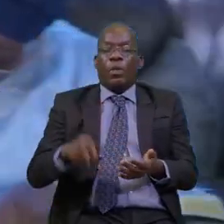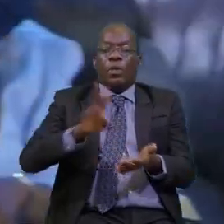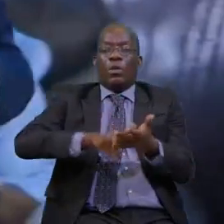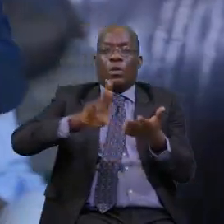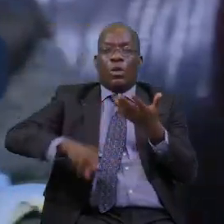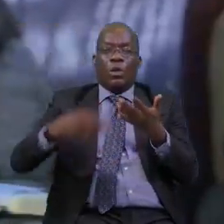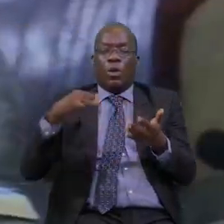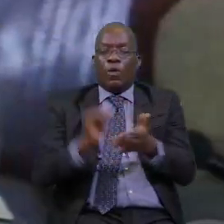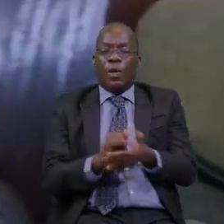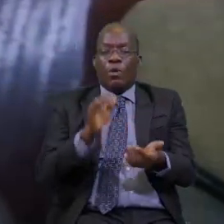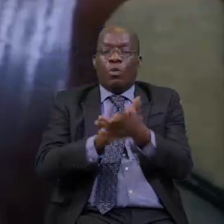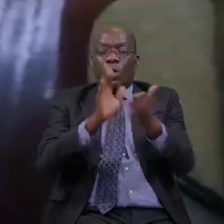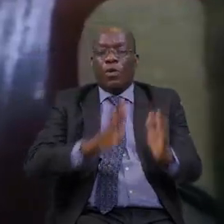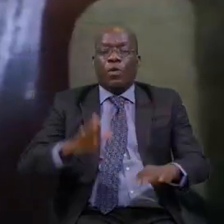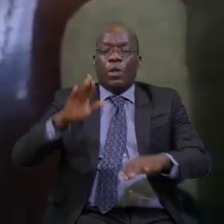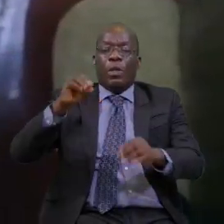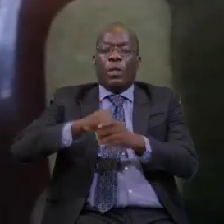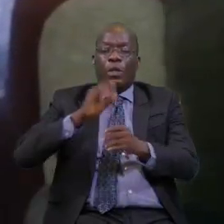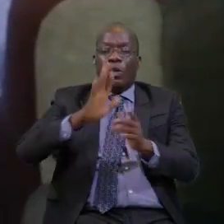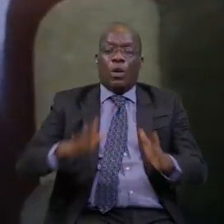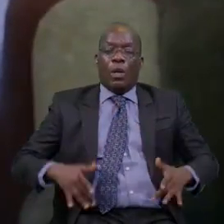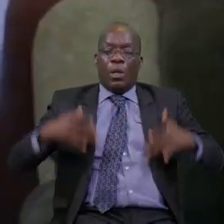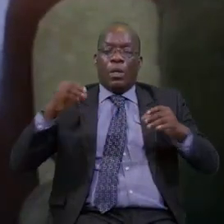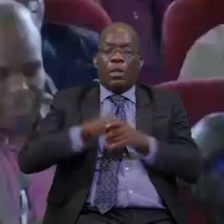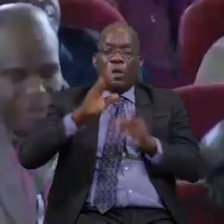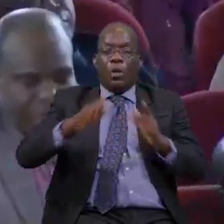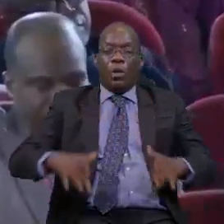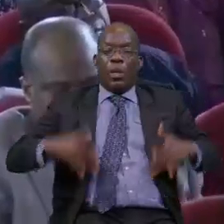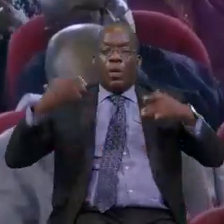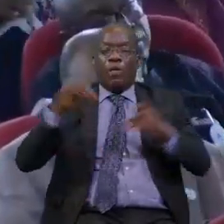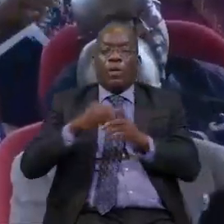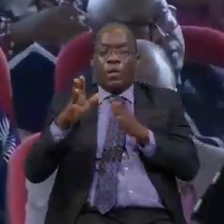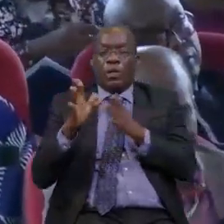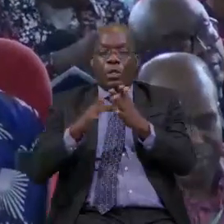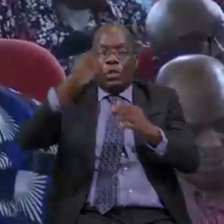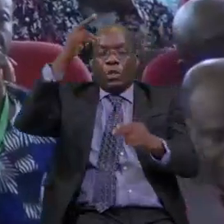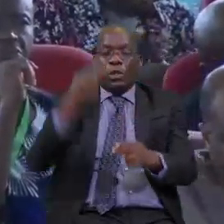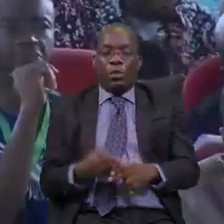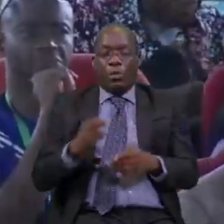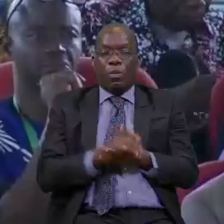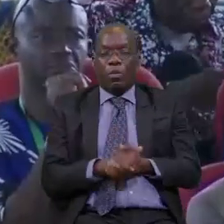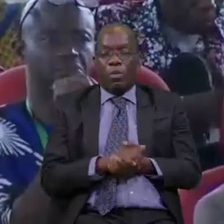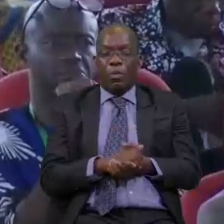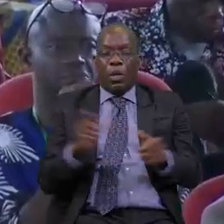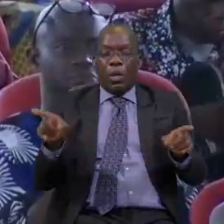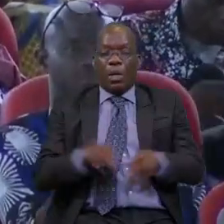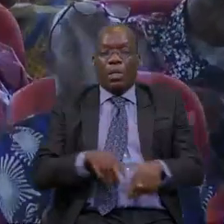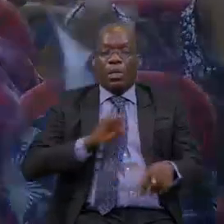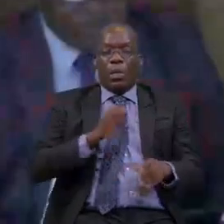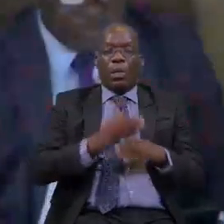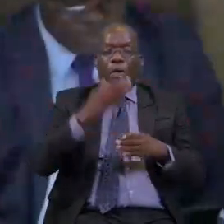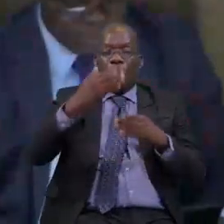believing in your heart, in your life, in Jesus' name. As I round up, look at